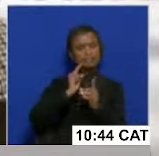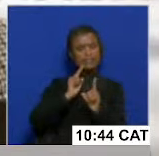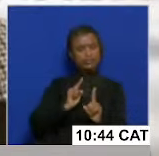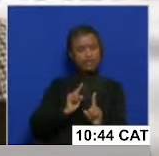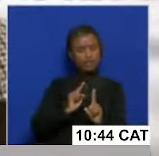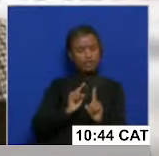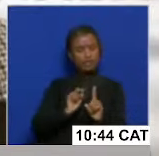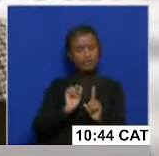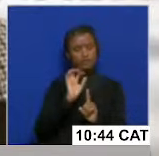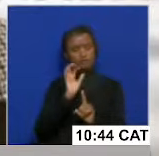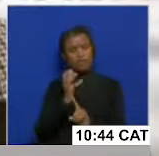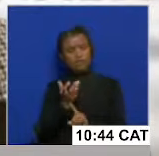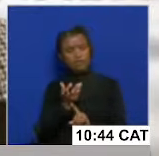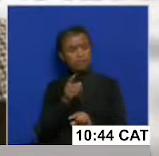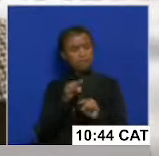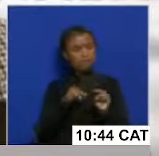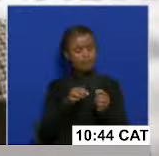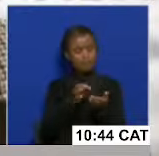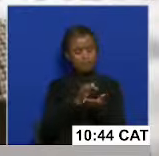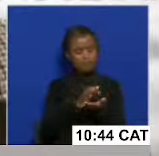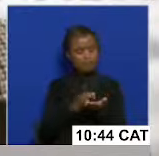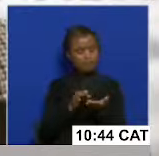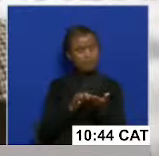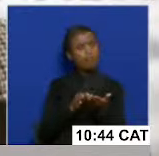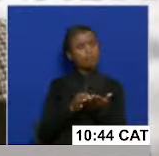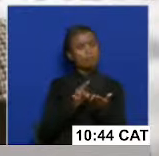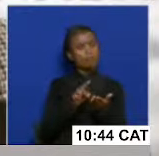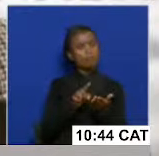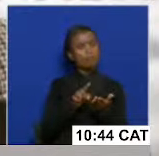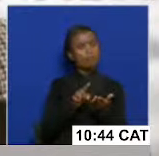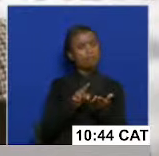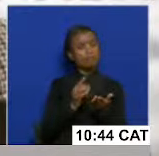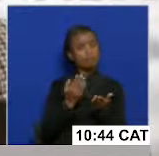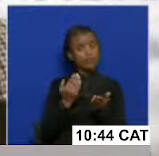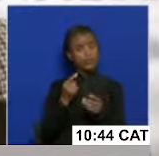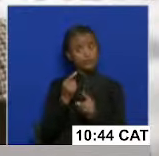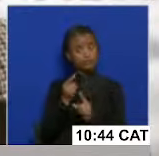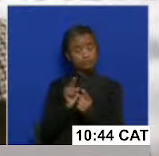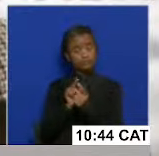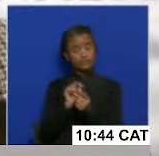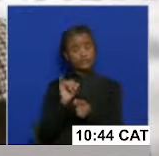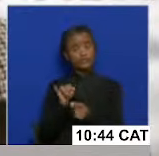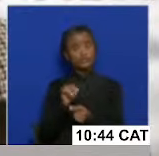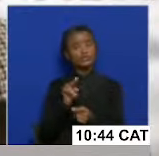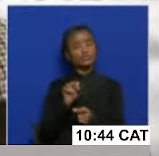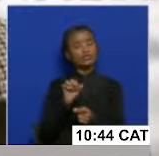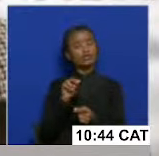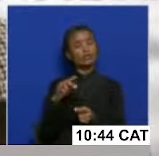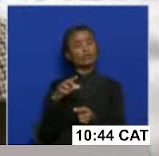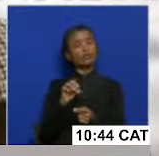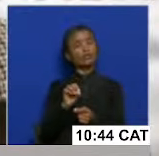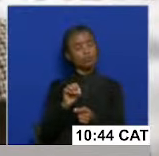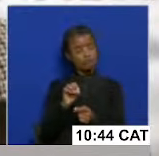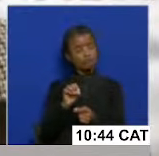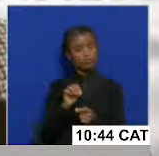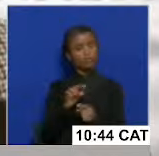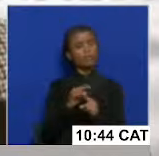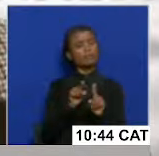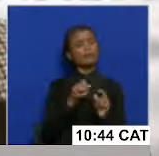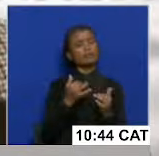Django, why did you speak to the owner about the permits? What was